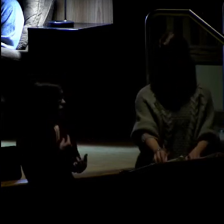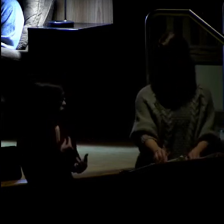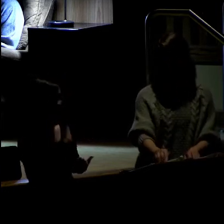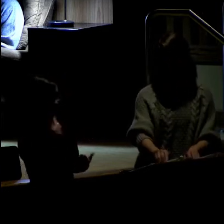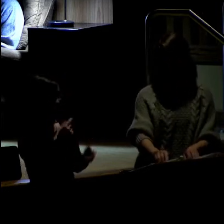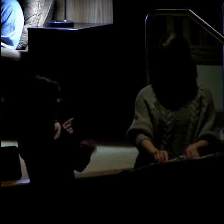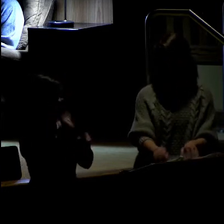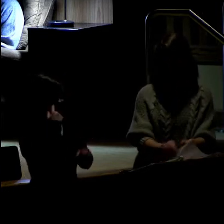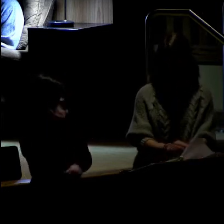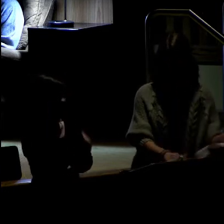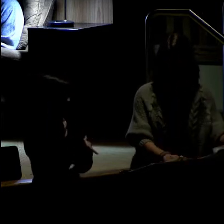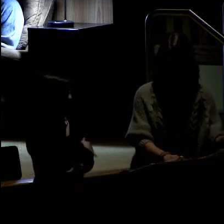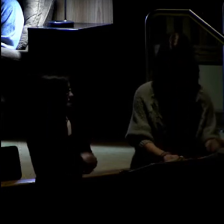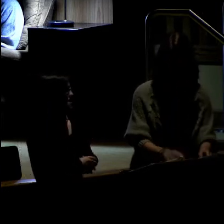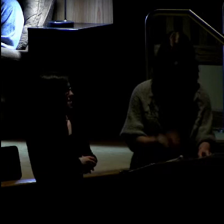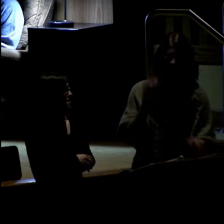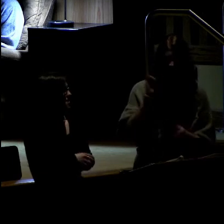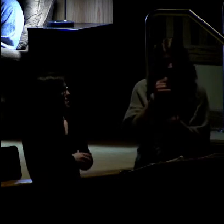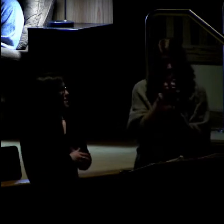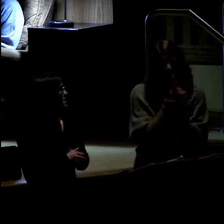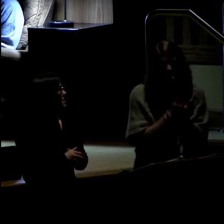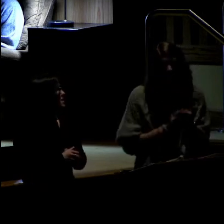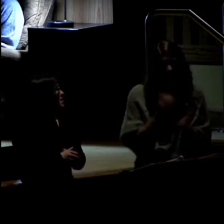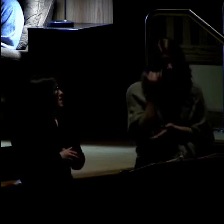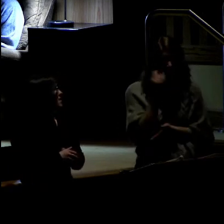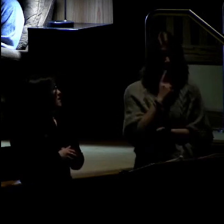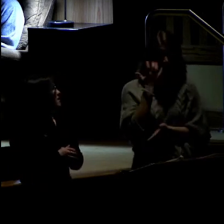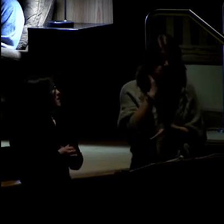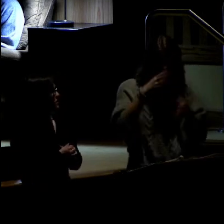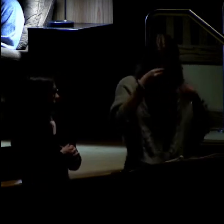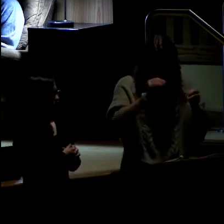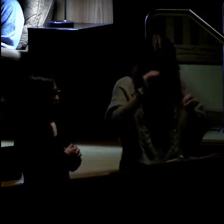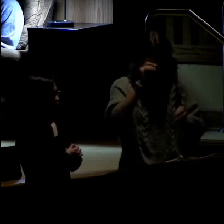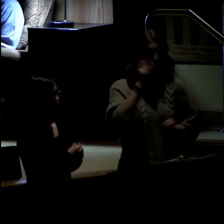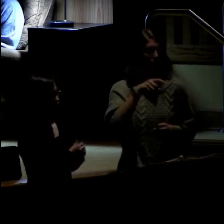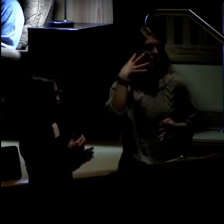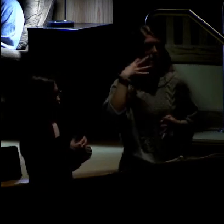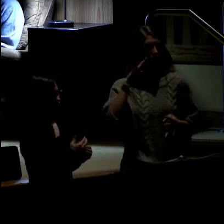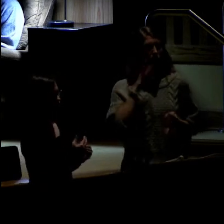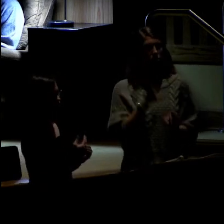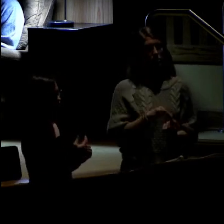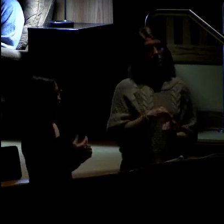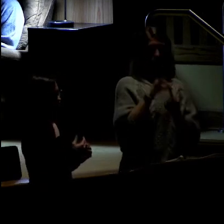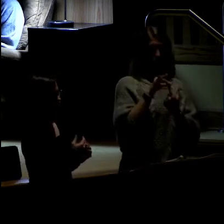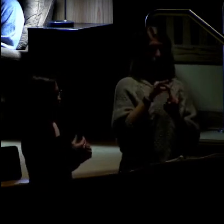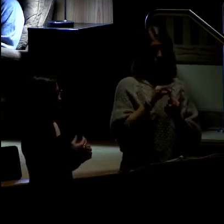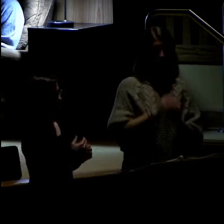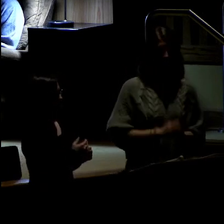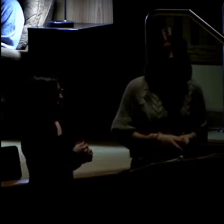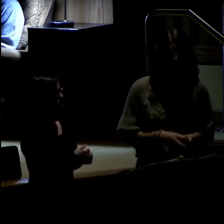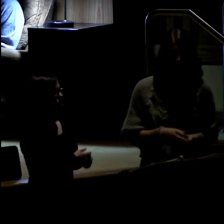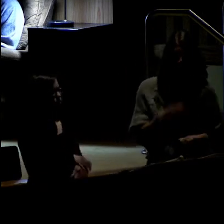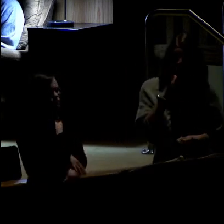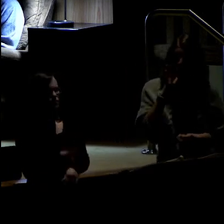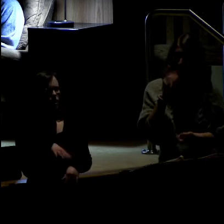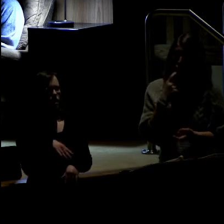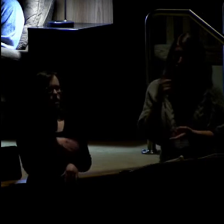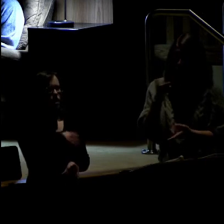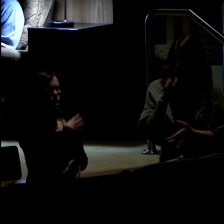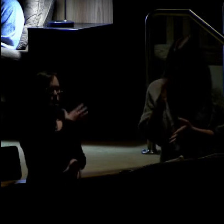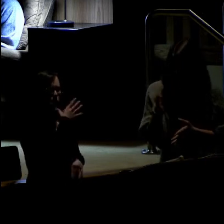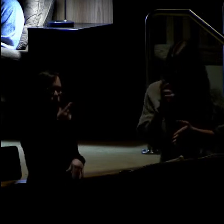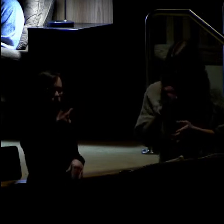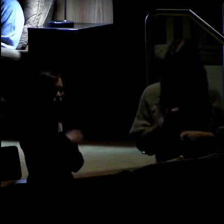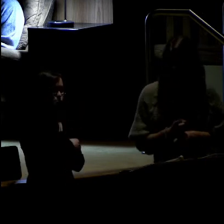No, that's way too plain. If this stuff is really gonna go, it's gotta sound special. Mom, didn't you say it was your grandmother's